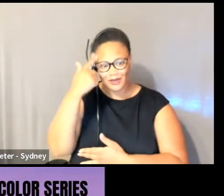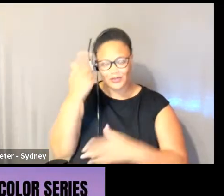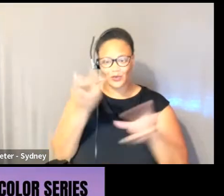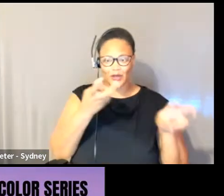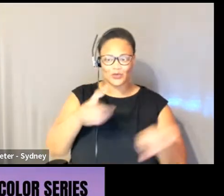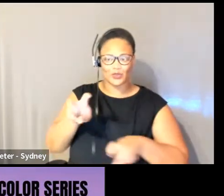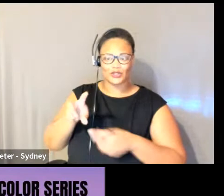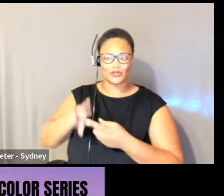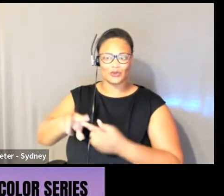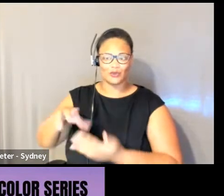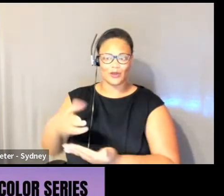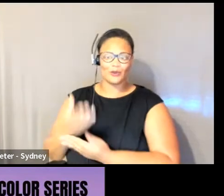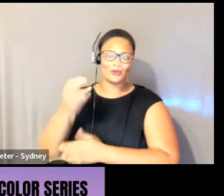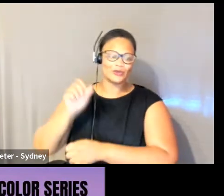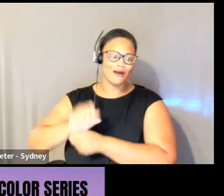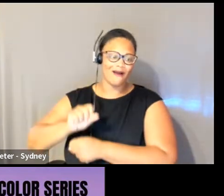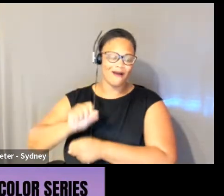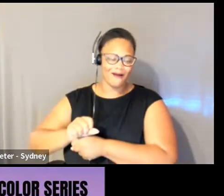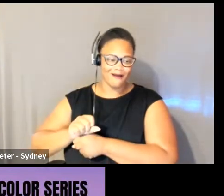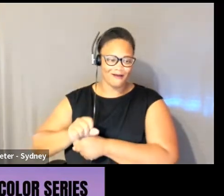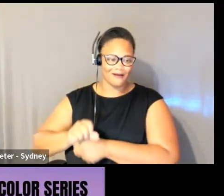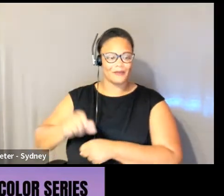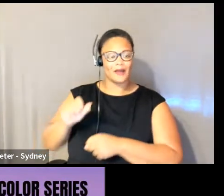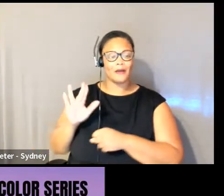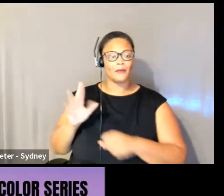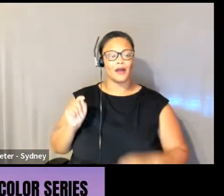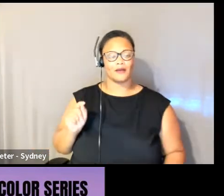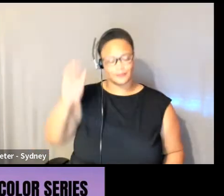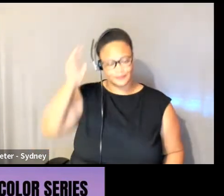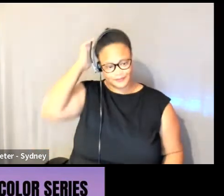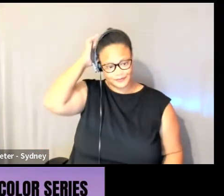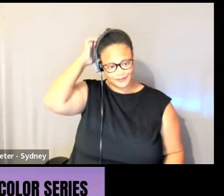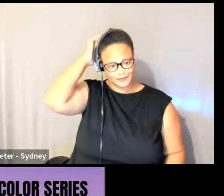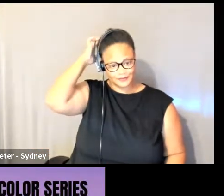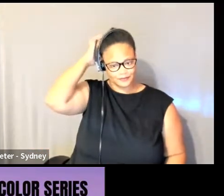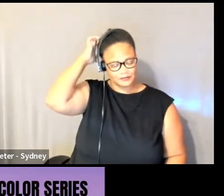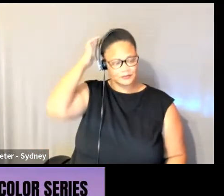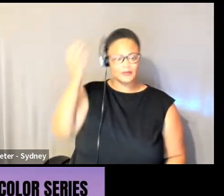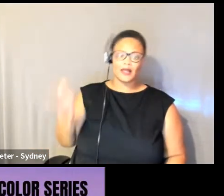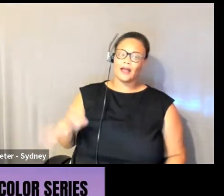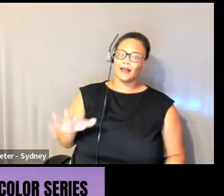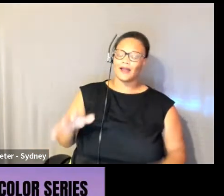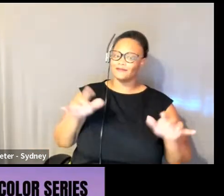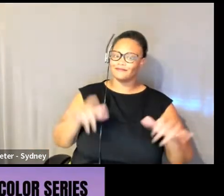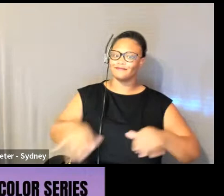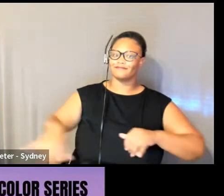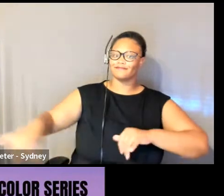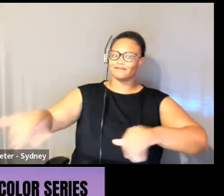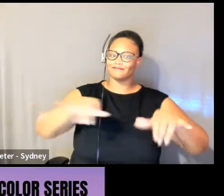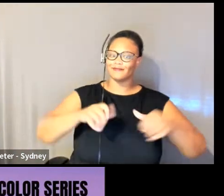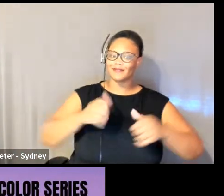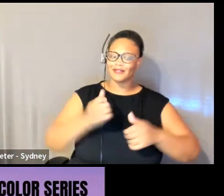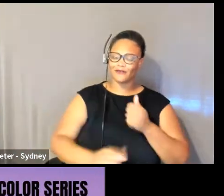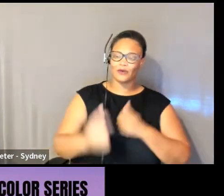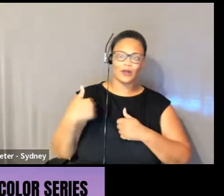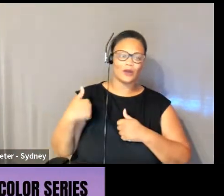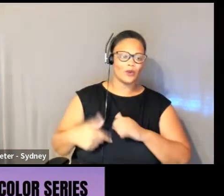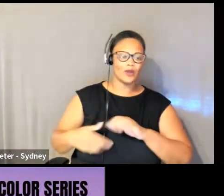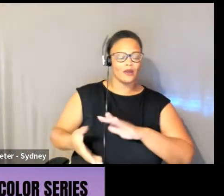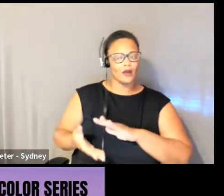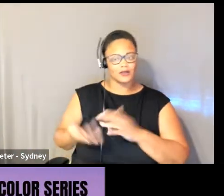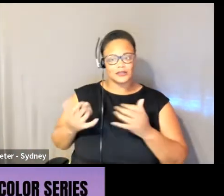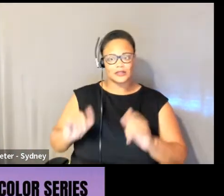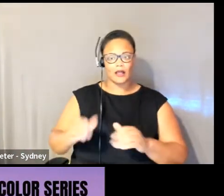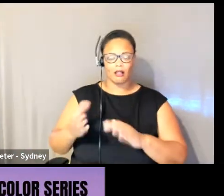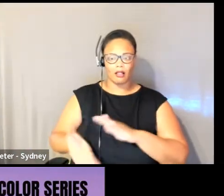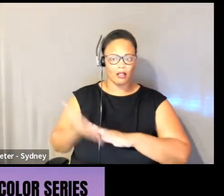job. But like everyone else, it's kind of one of the things we still operate under a pandemic. And so